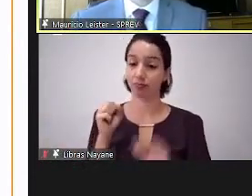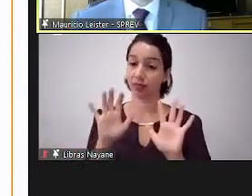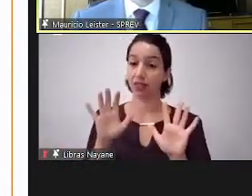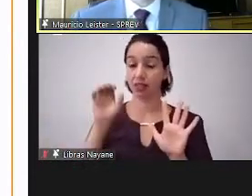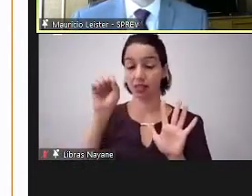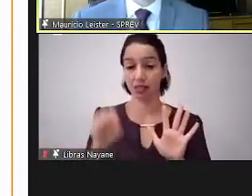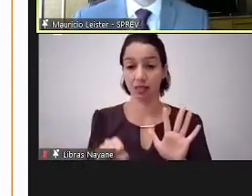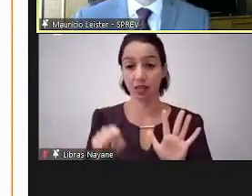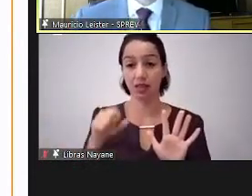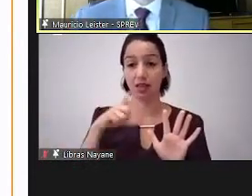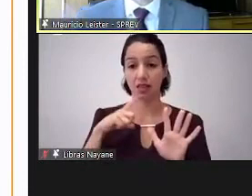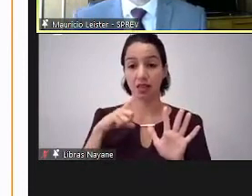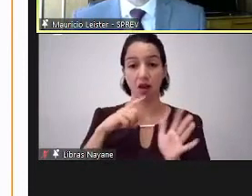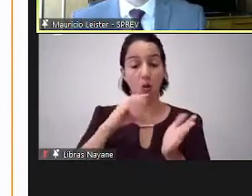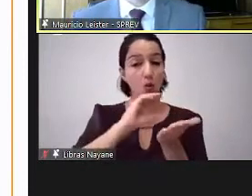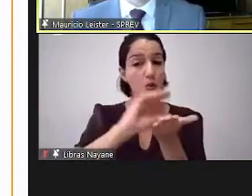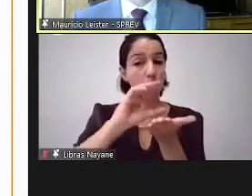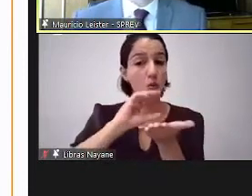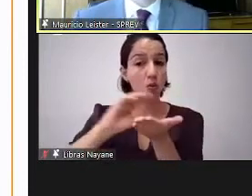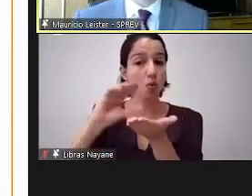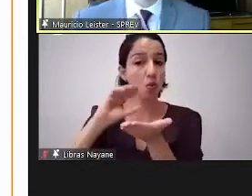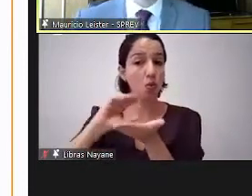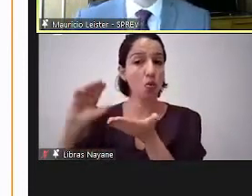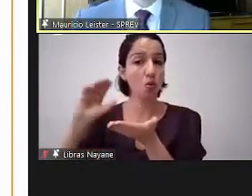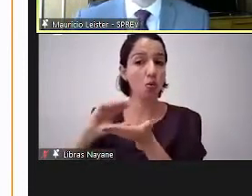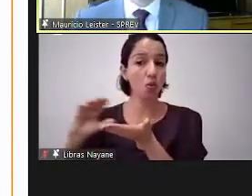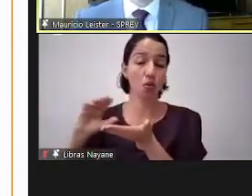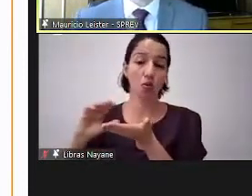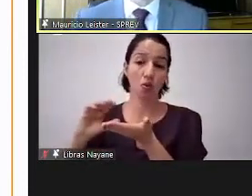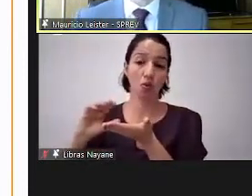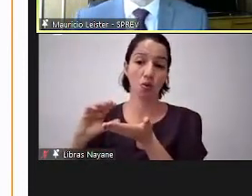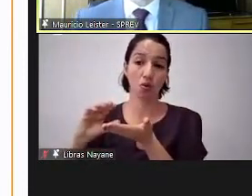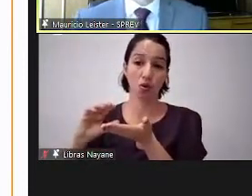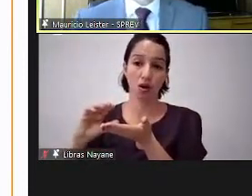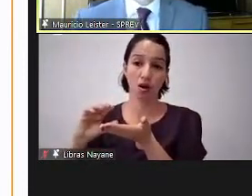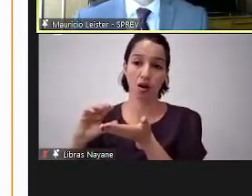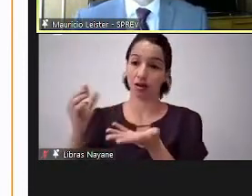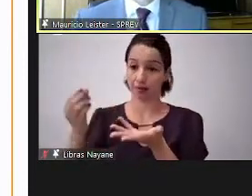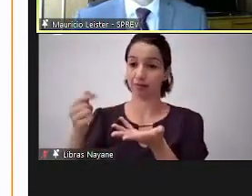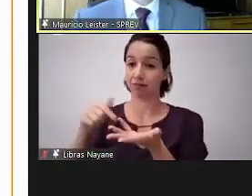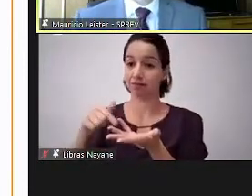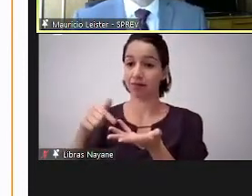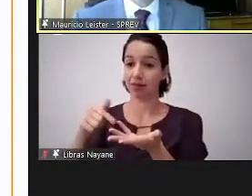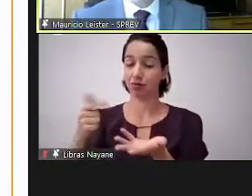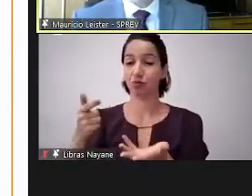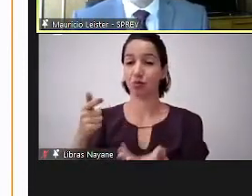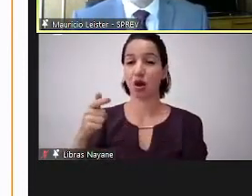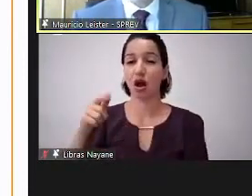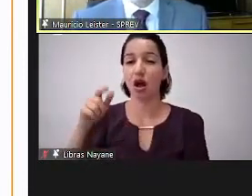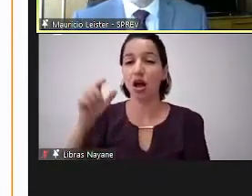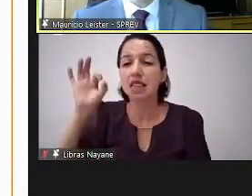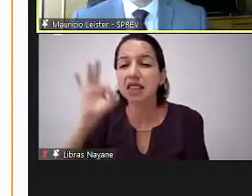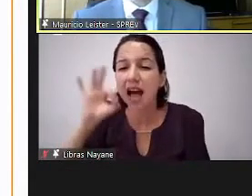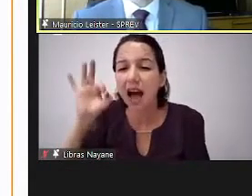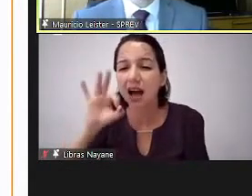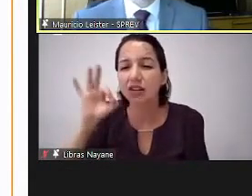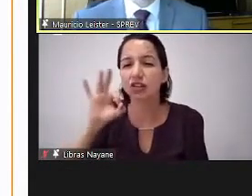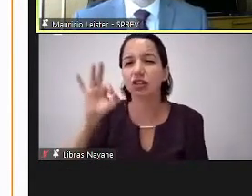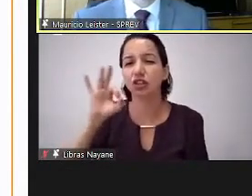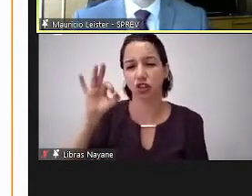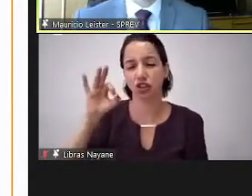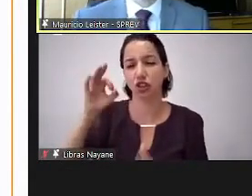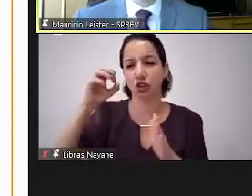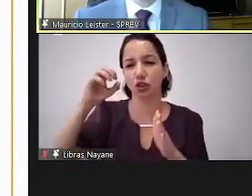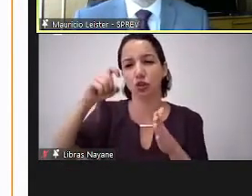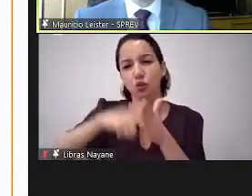once again, it's not yours. You have only a small amount of this in the end. In the